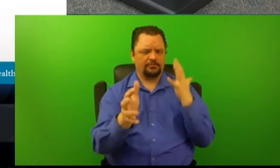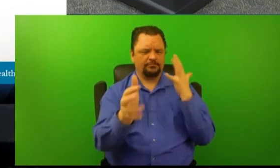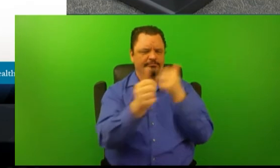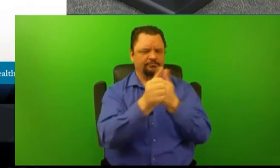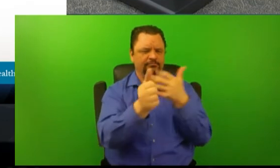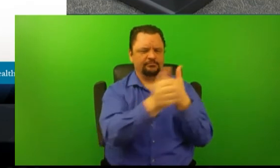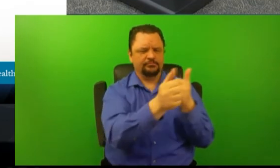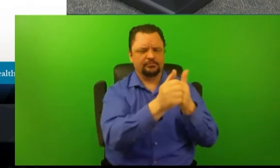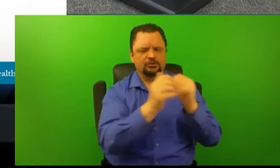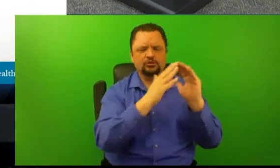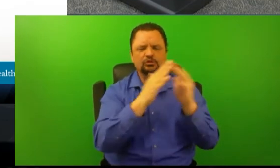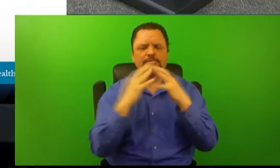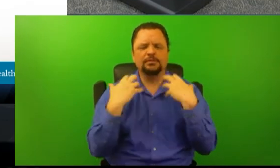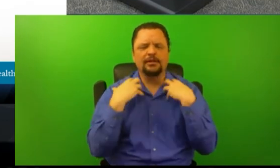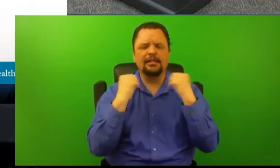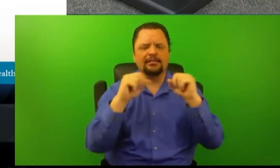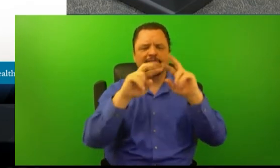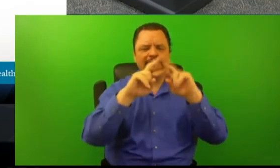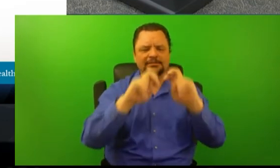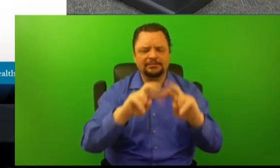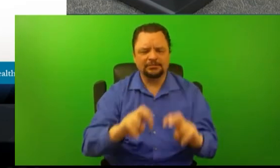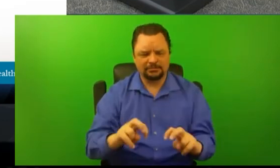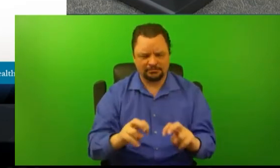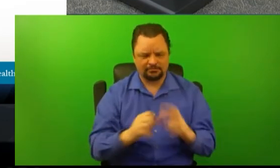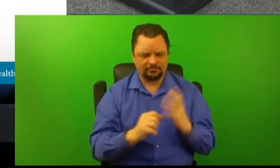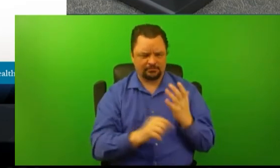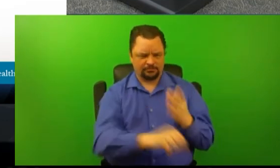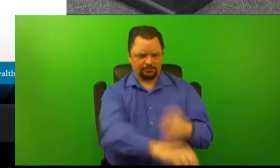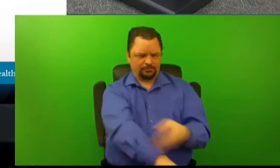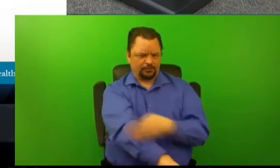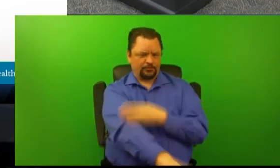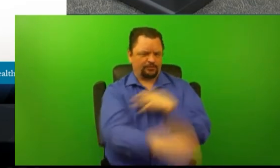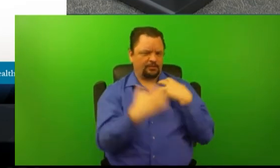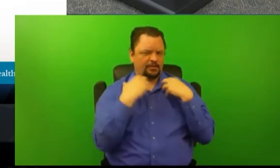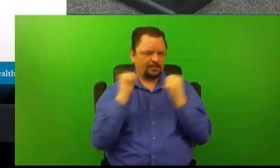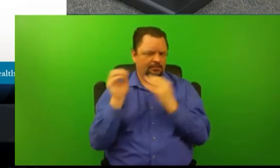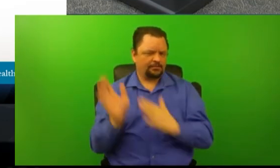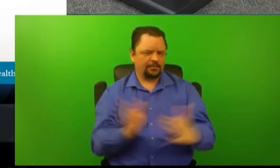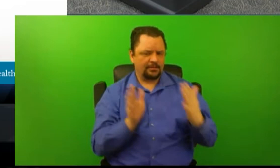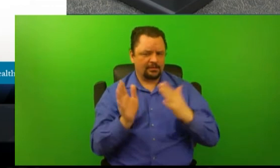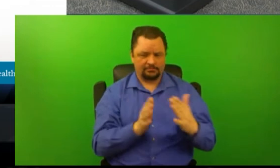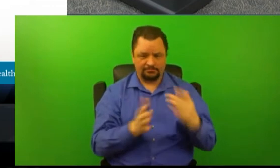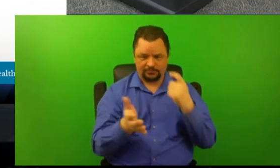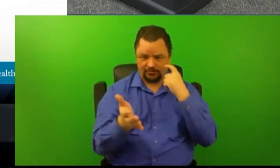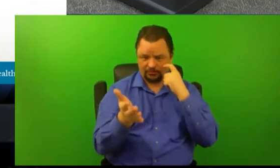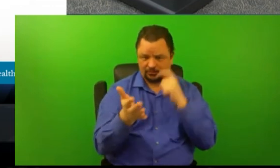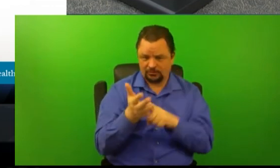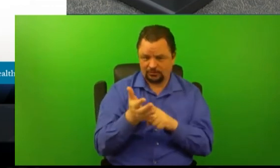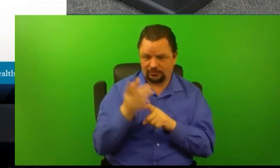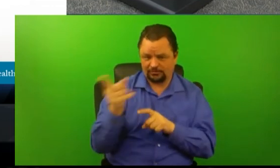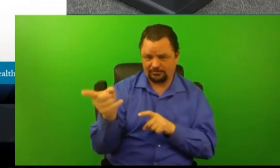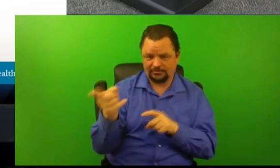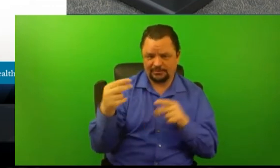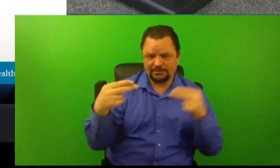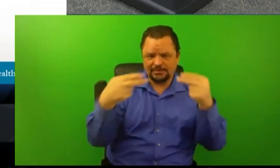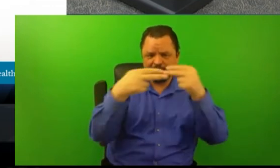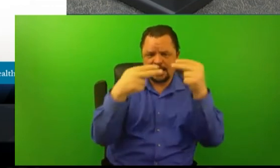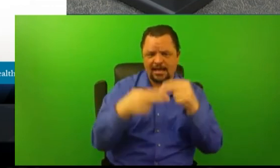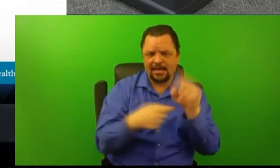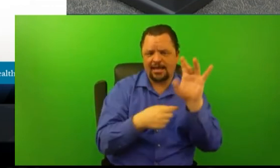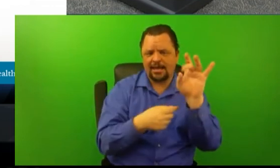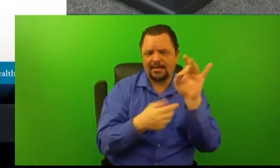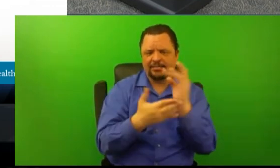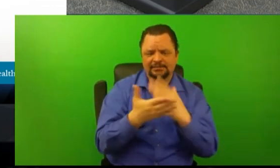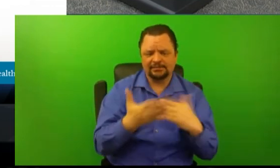improvement plan. On the slide here, you'll see there are 8 phases to this process that takes us both through the CHA and the CHIP. We